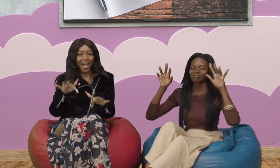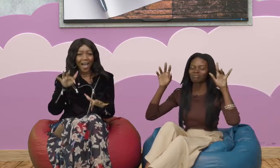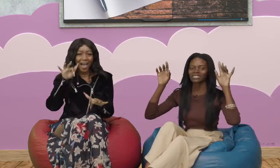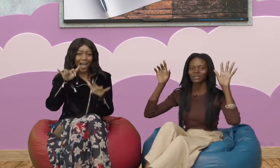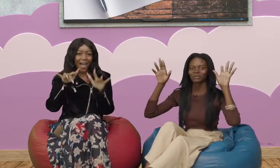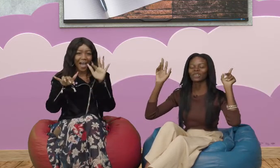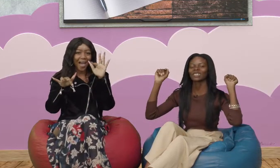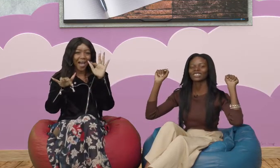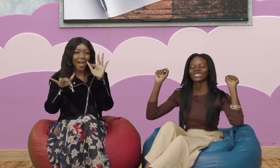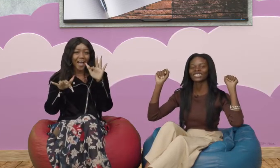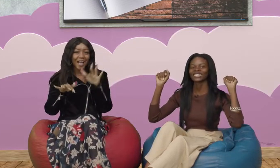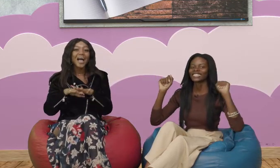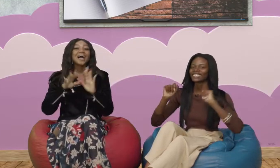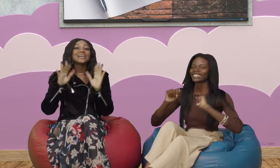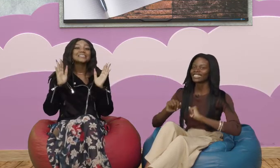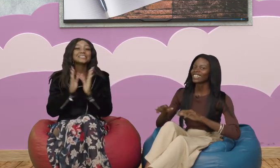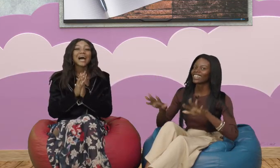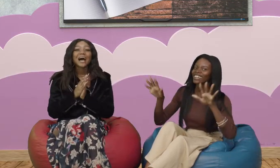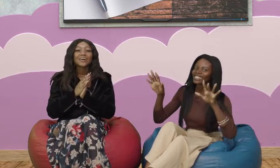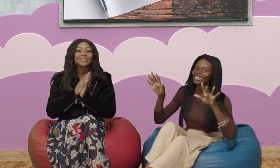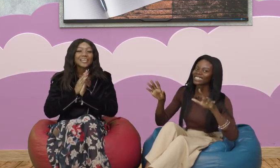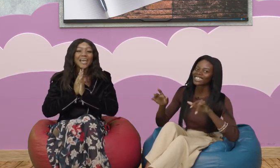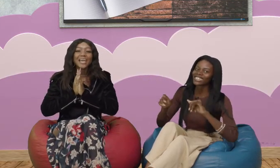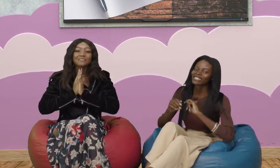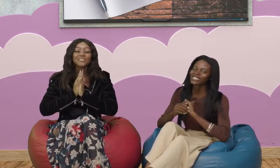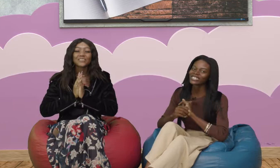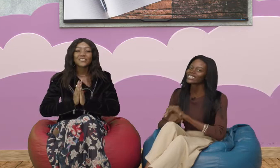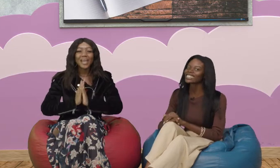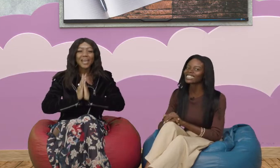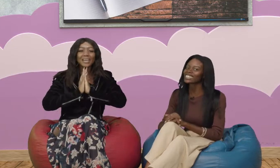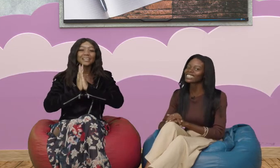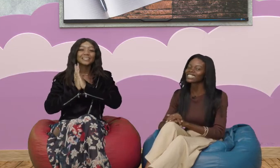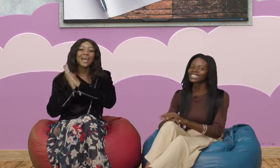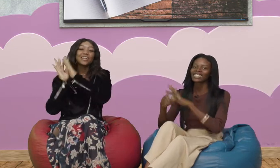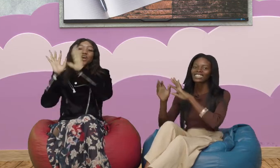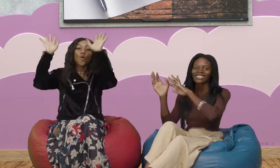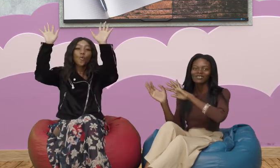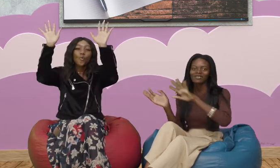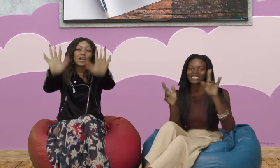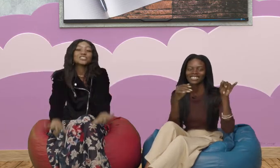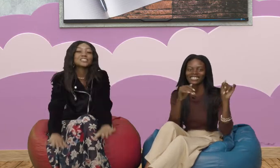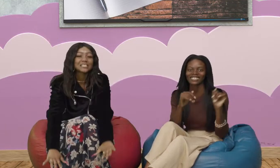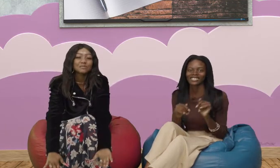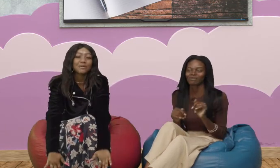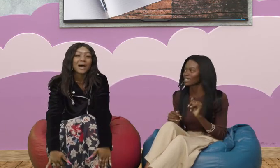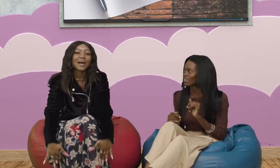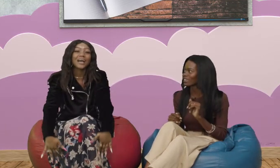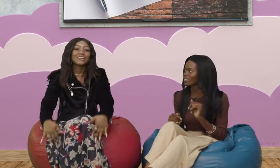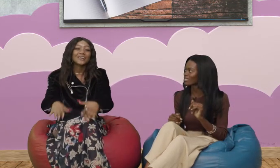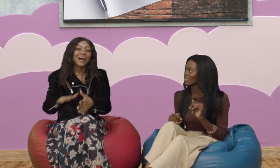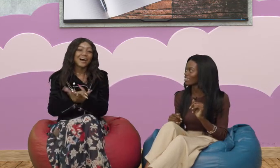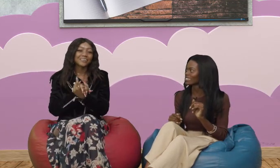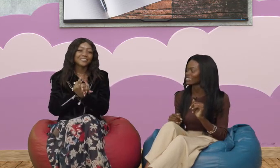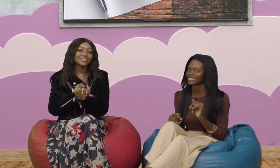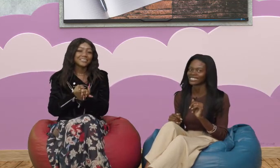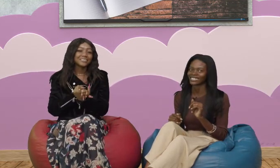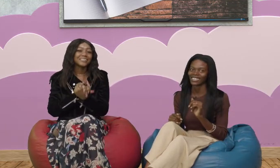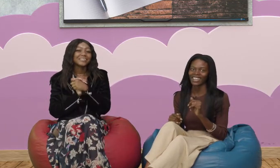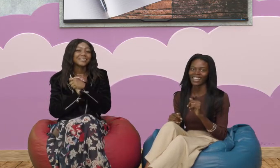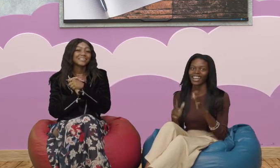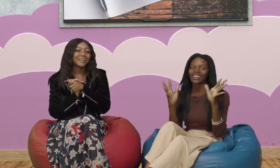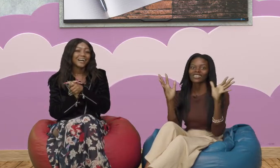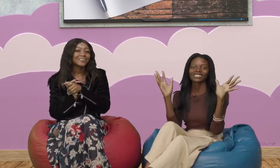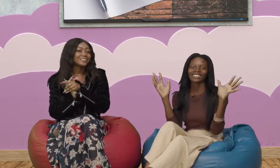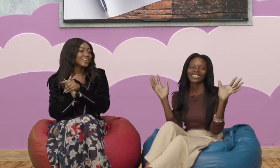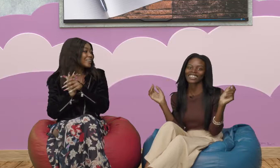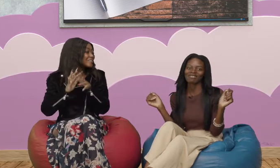the wall. Down came the rain and washed the spider out.